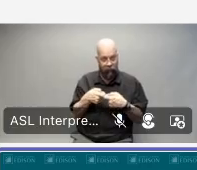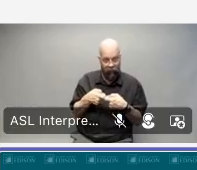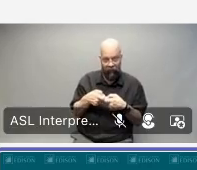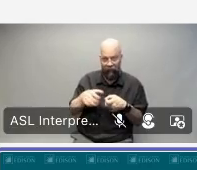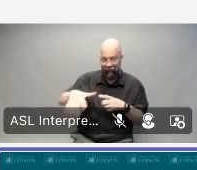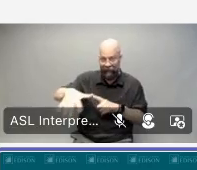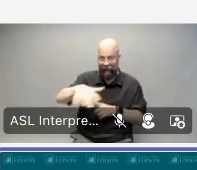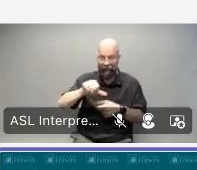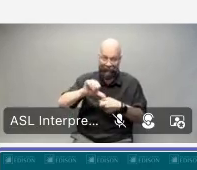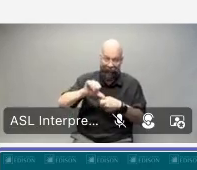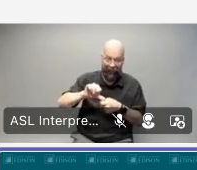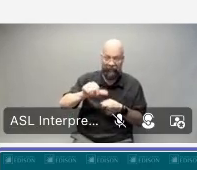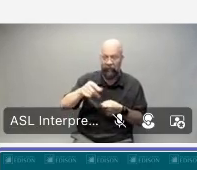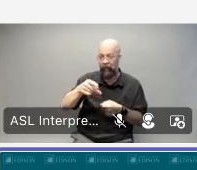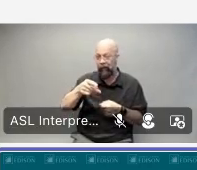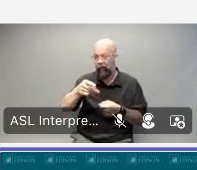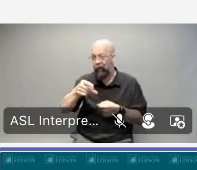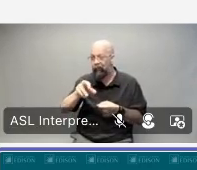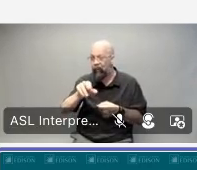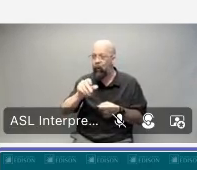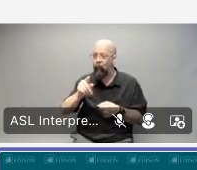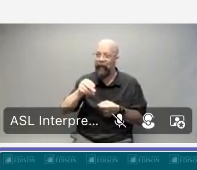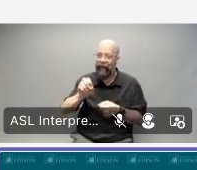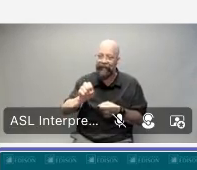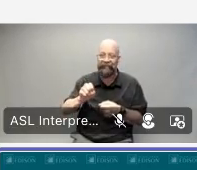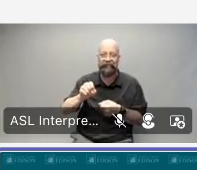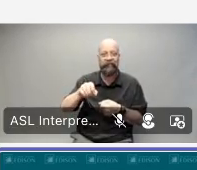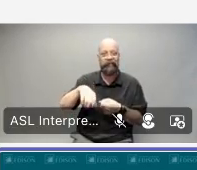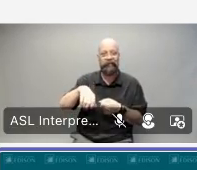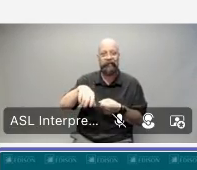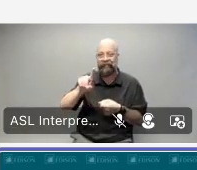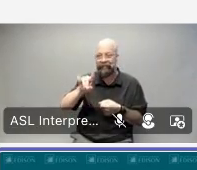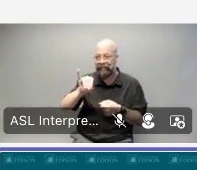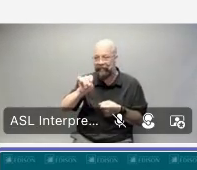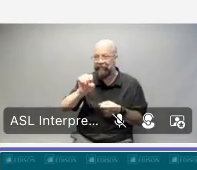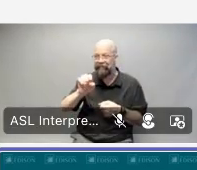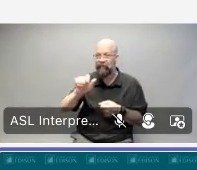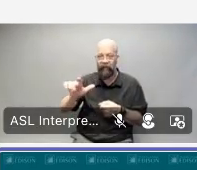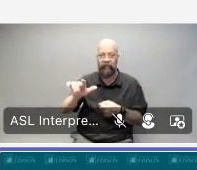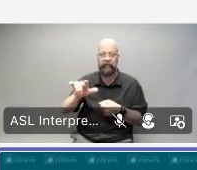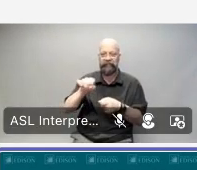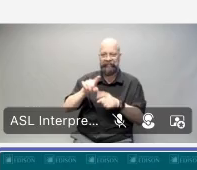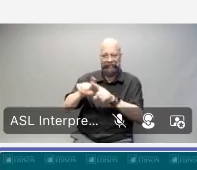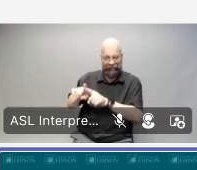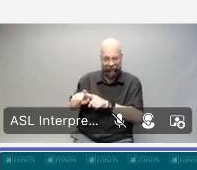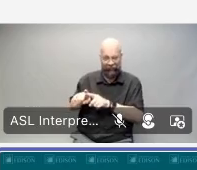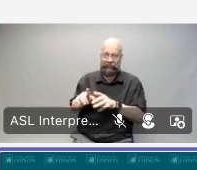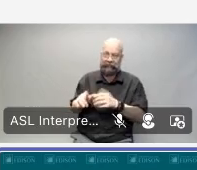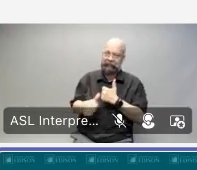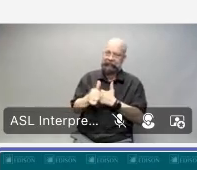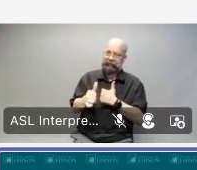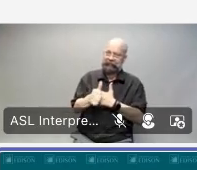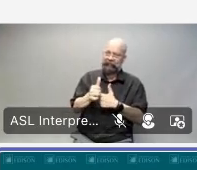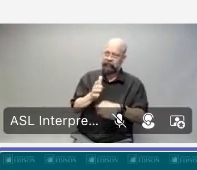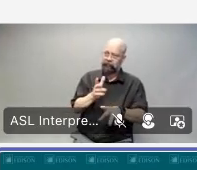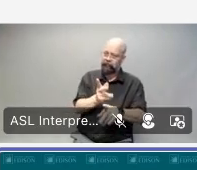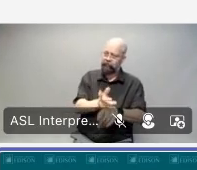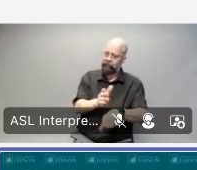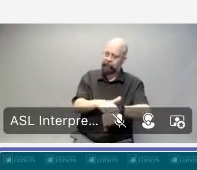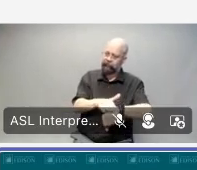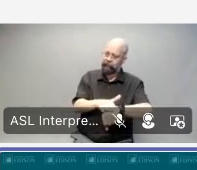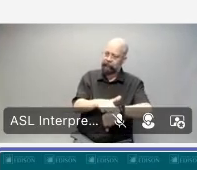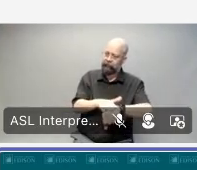like gas, propane, or diesel, often in challenging conditions. So make sure that you have proper safety protocols in